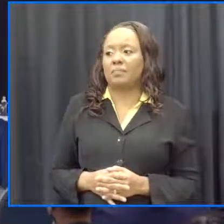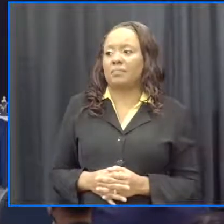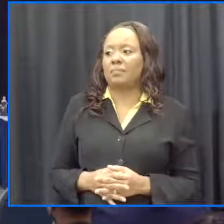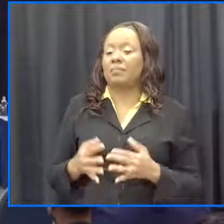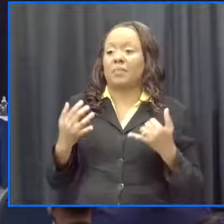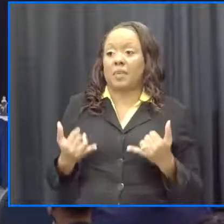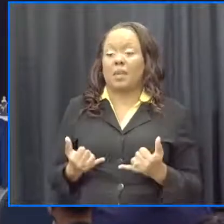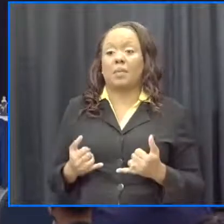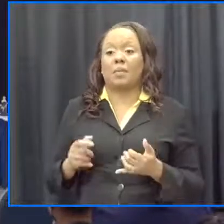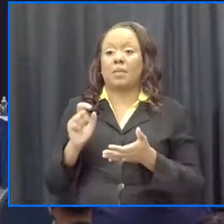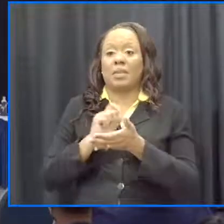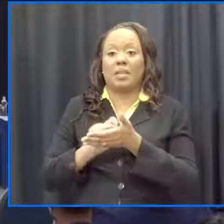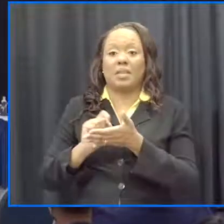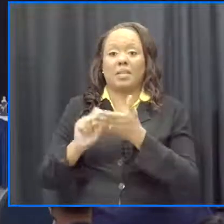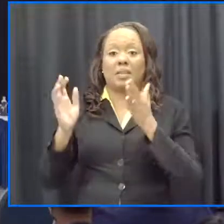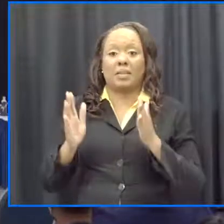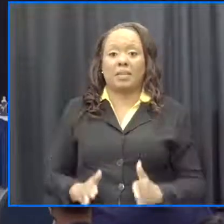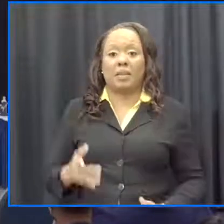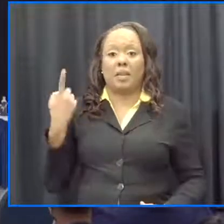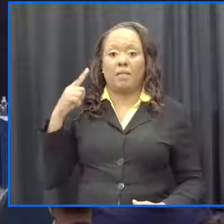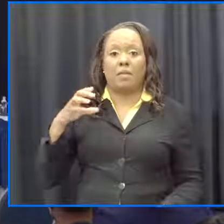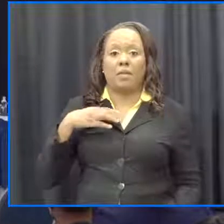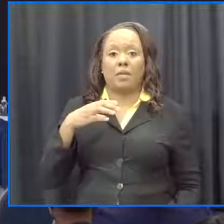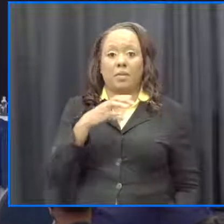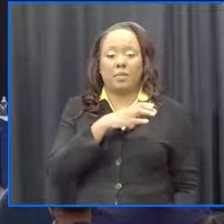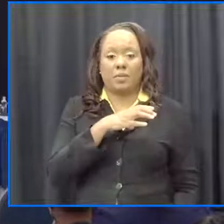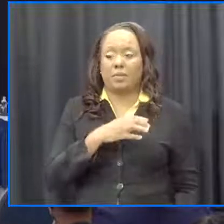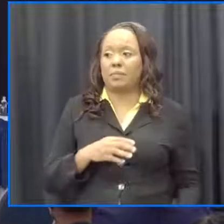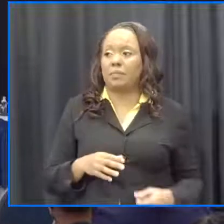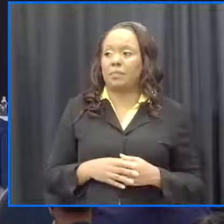And now, the Secretary to the Commission,